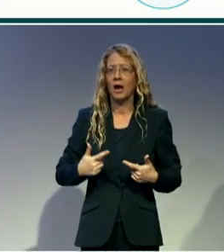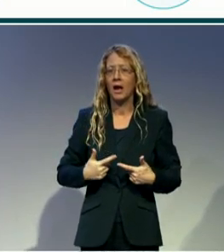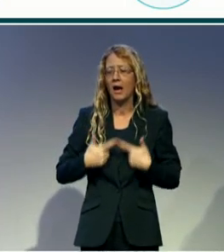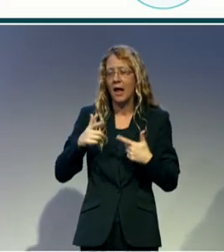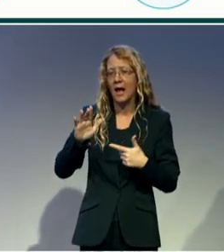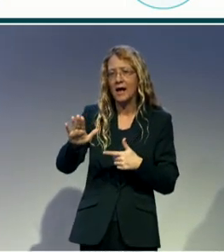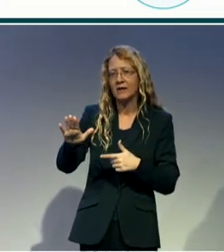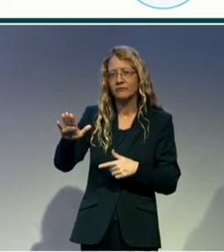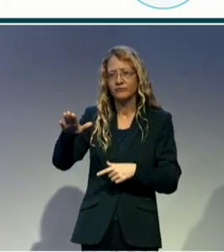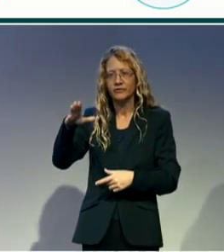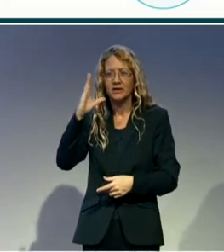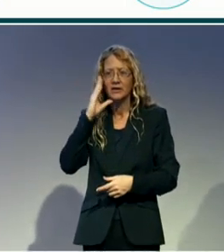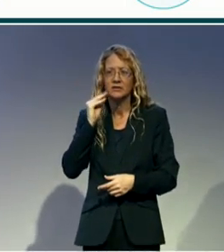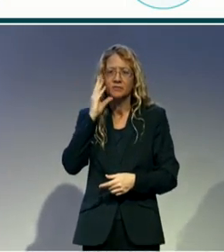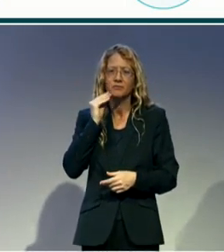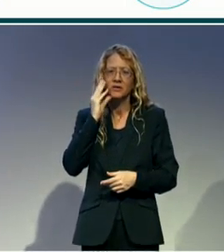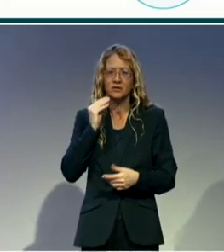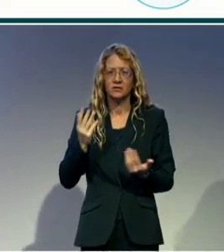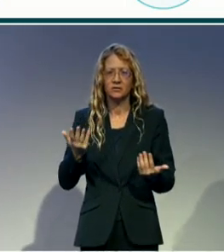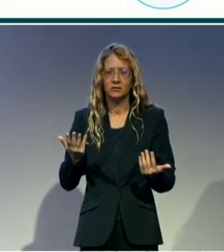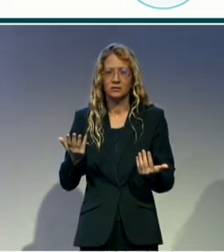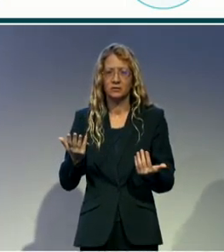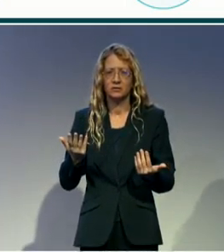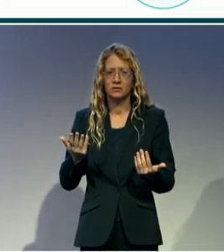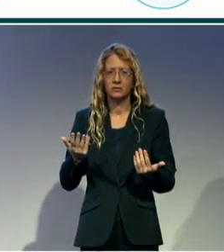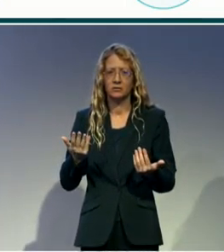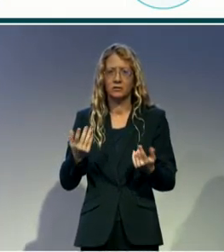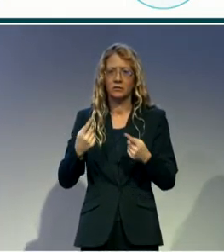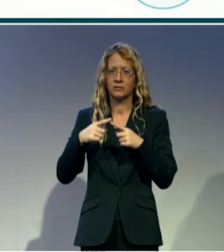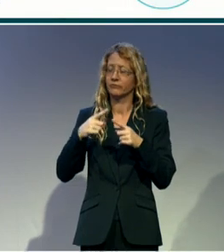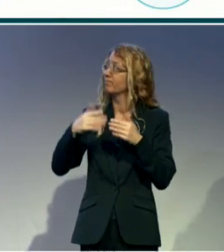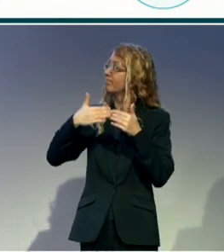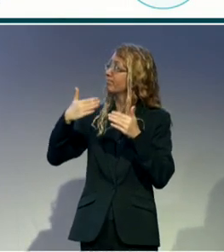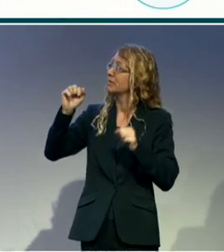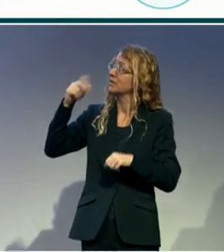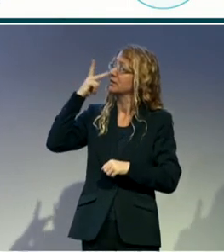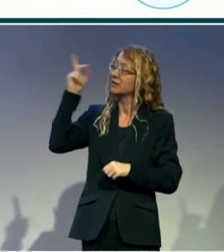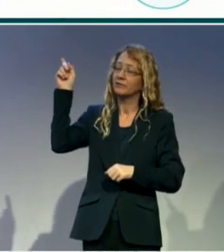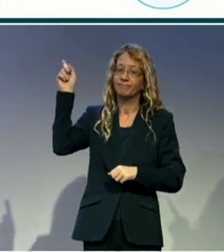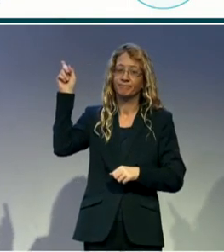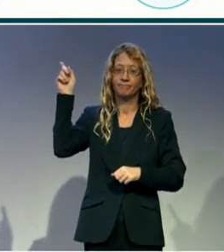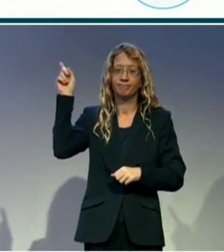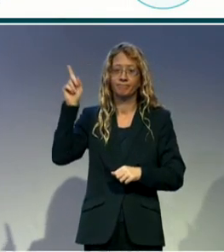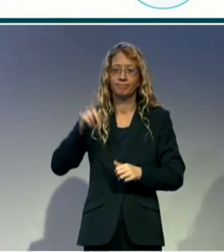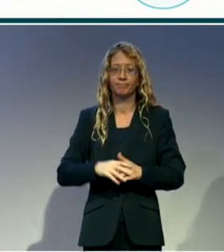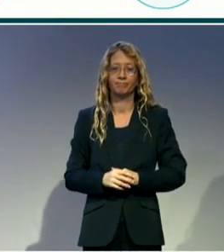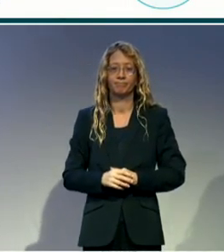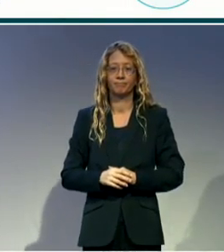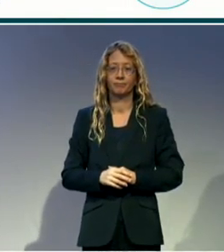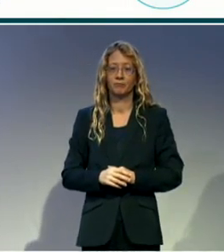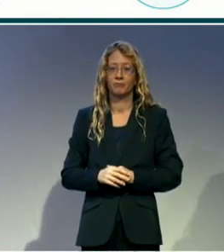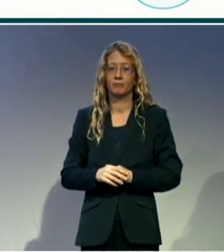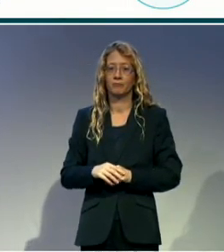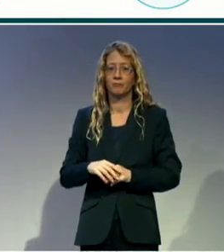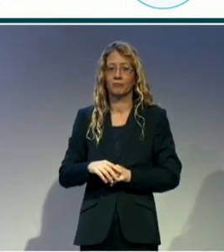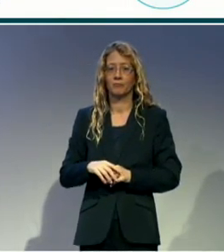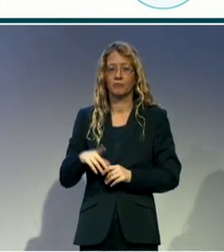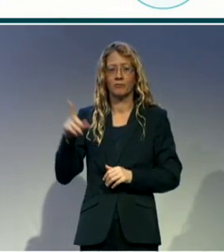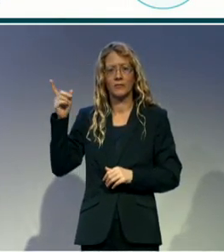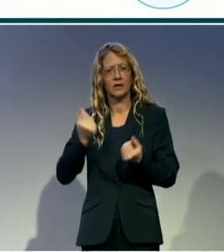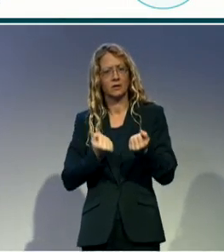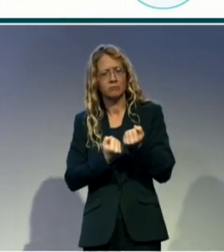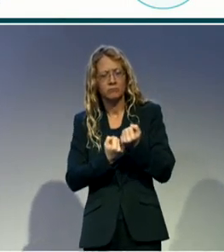the slide. For example, many support workers held the assumption that people with intellectual disability cannot understand government